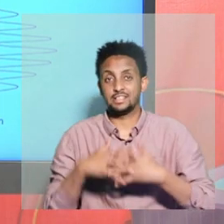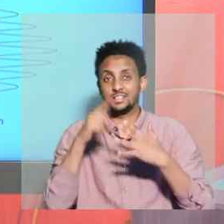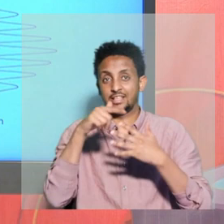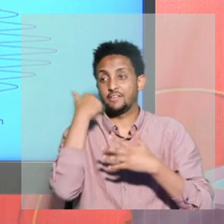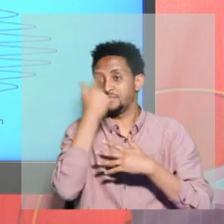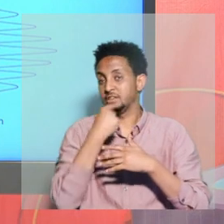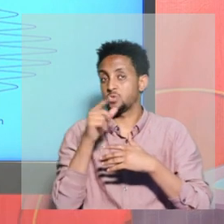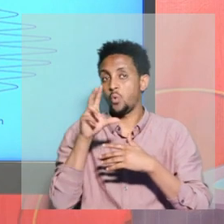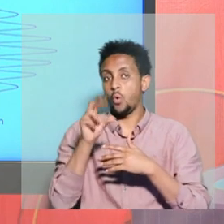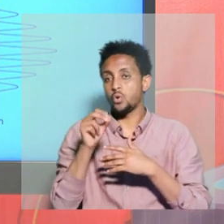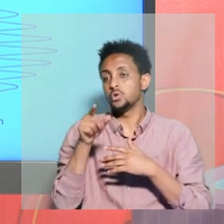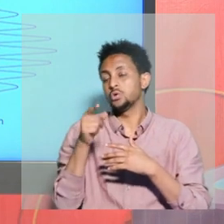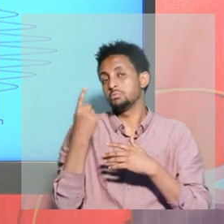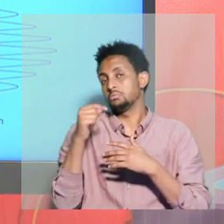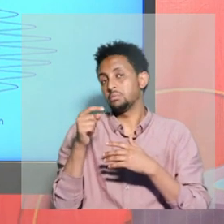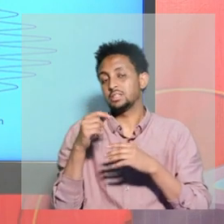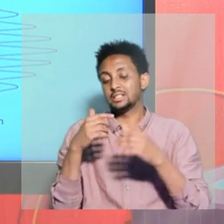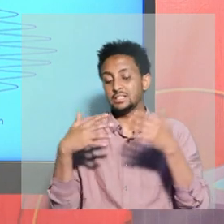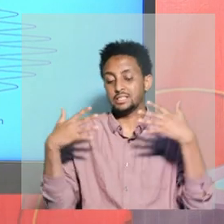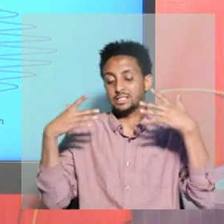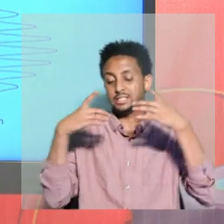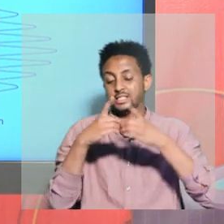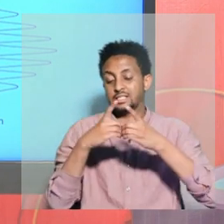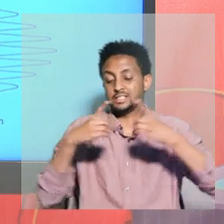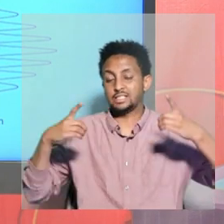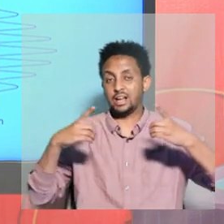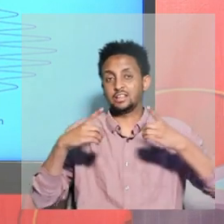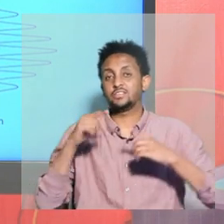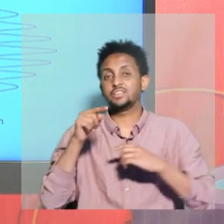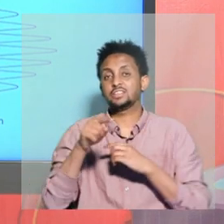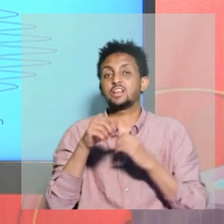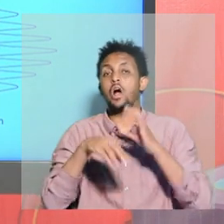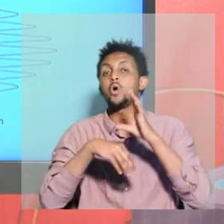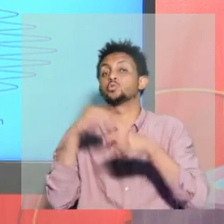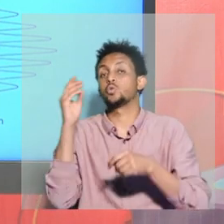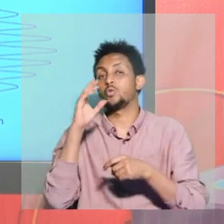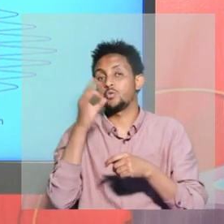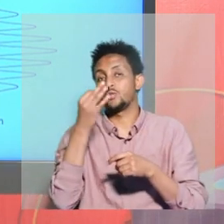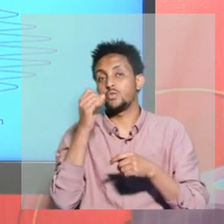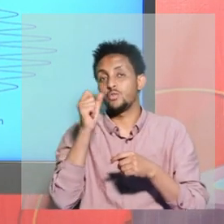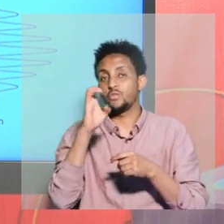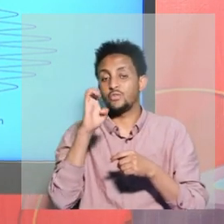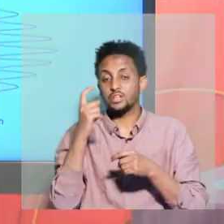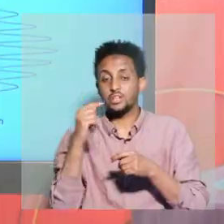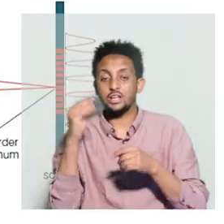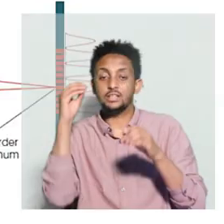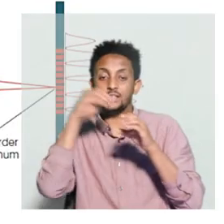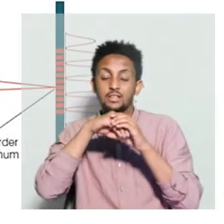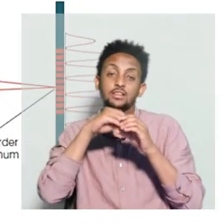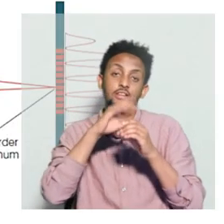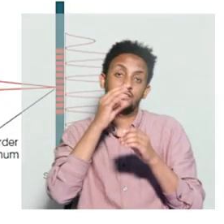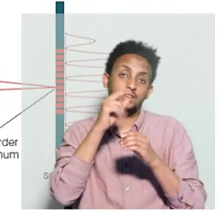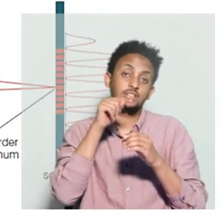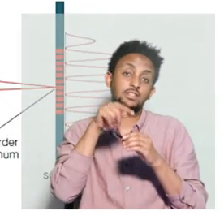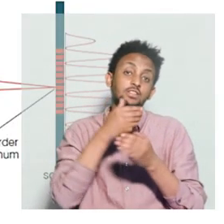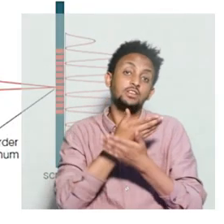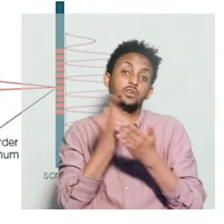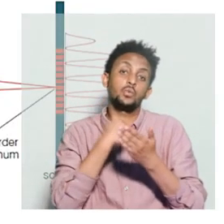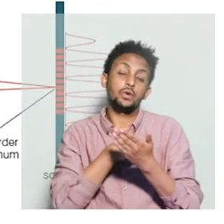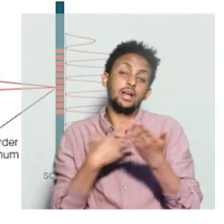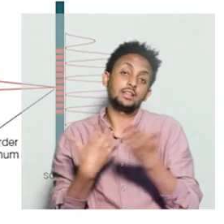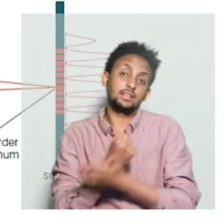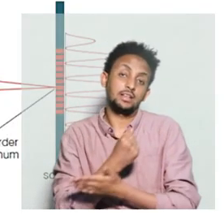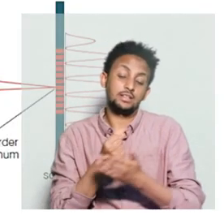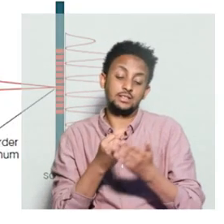phase, or they might be destructively interfere if they are out of phase or anti-phase. In this case, let's take